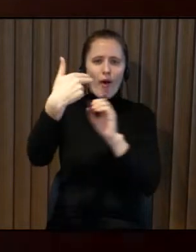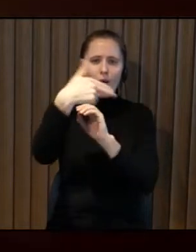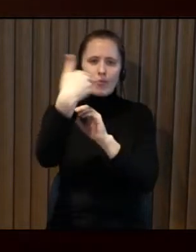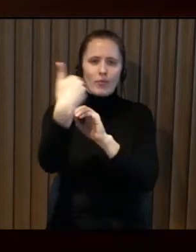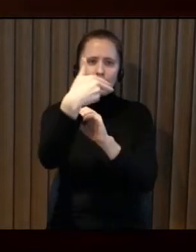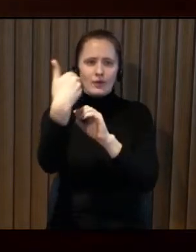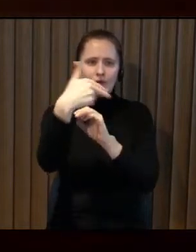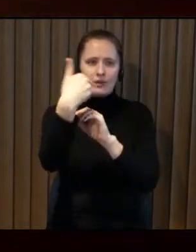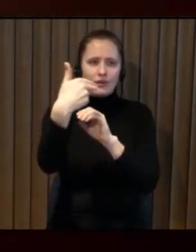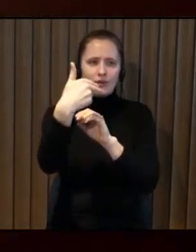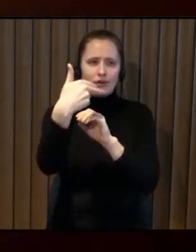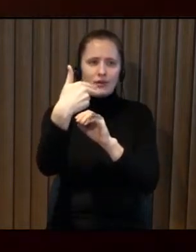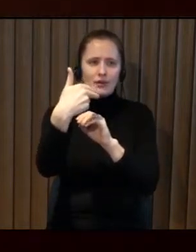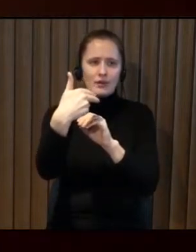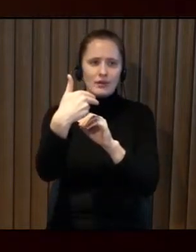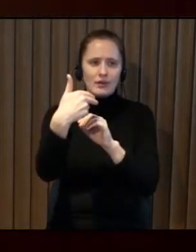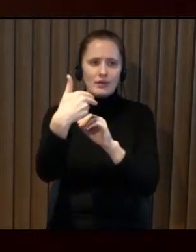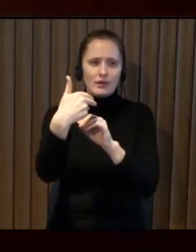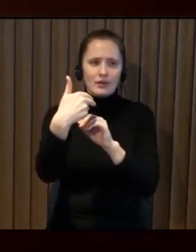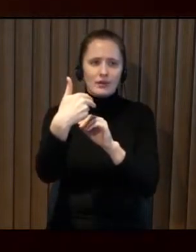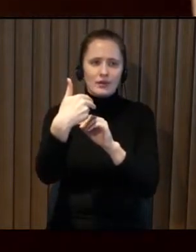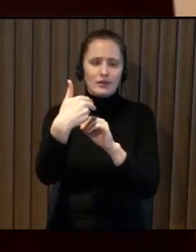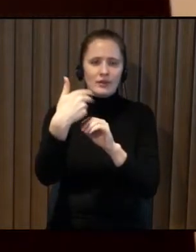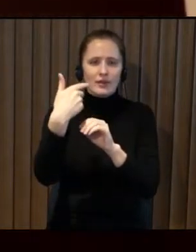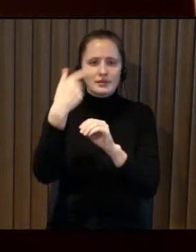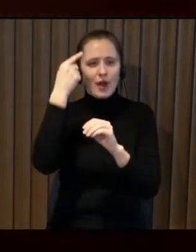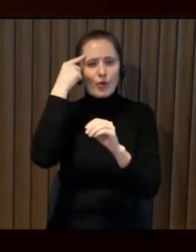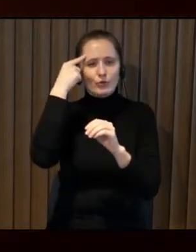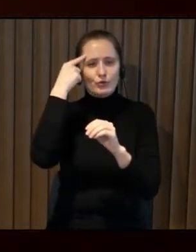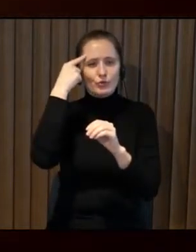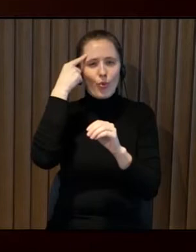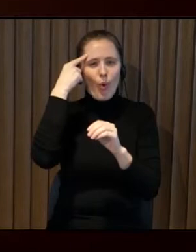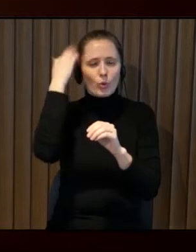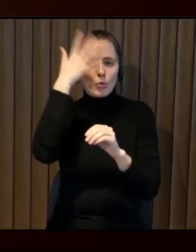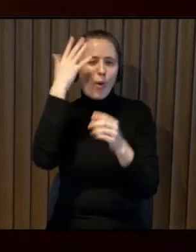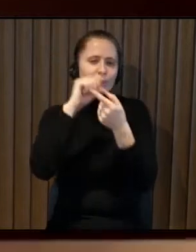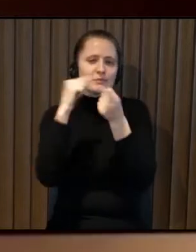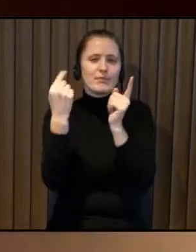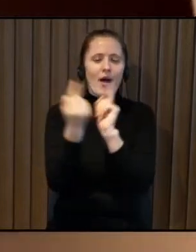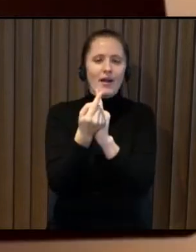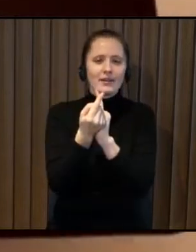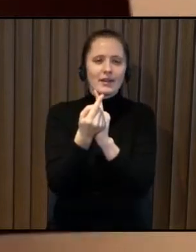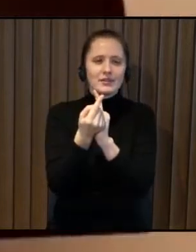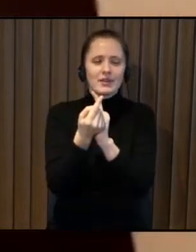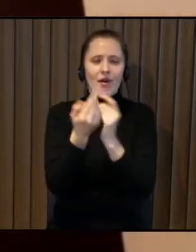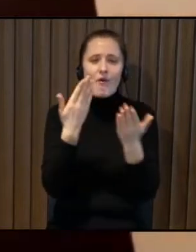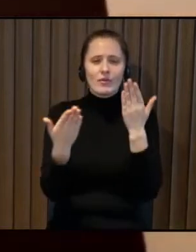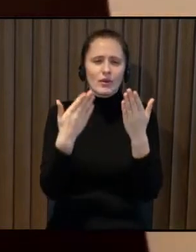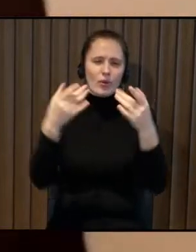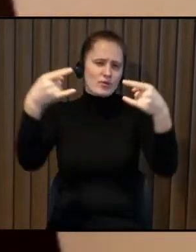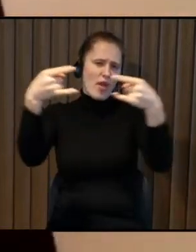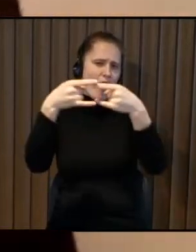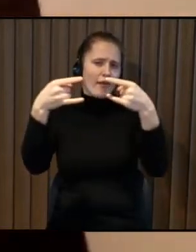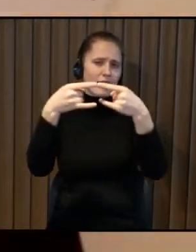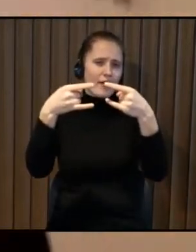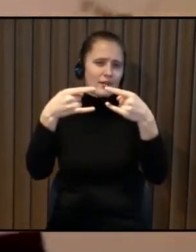and I have behind me a window, but as soon as I move my camera, you have a different understanding